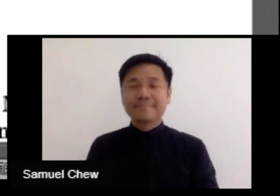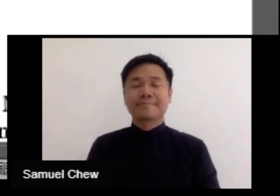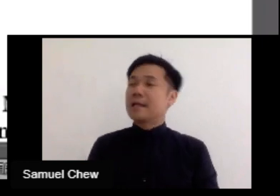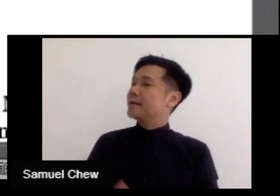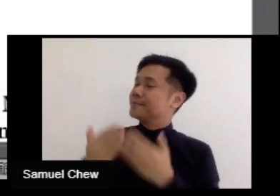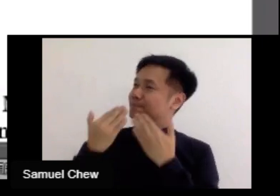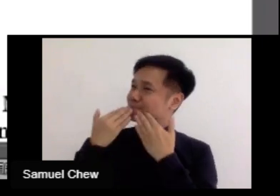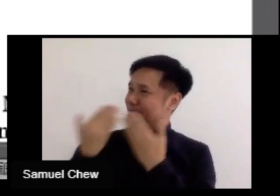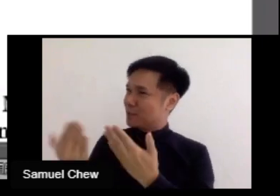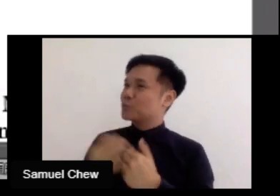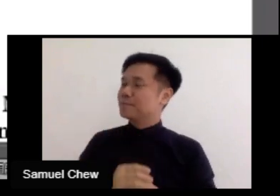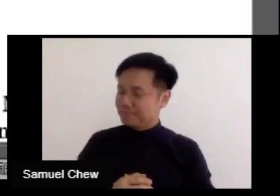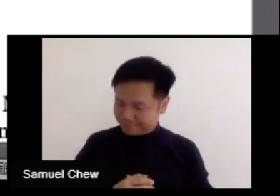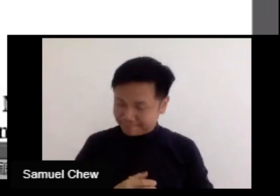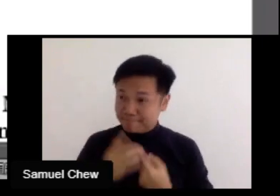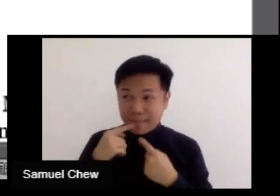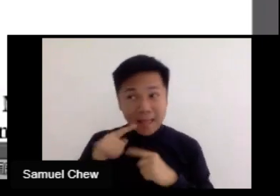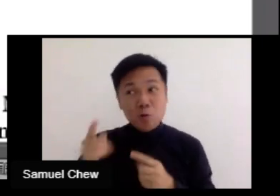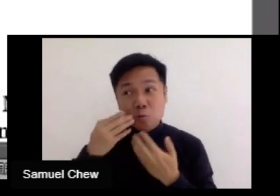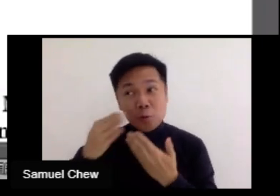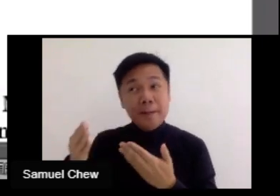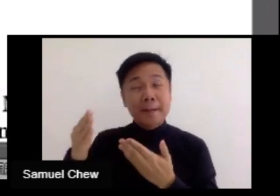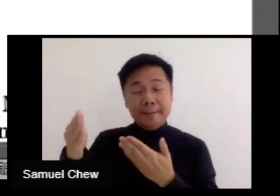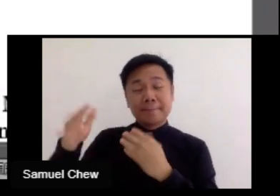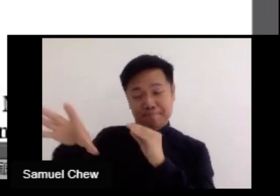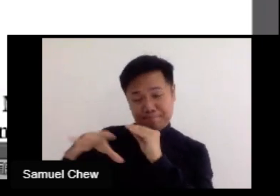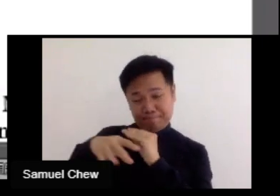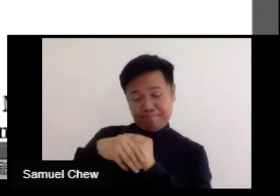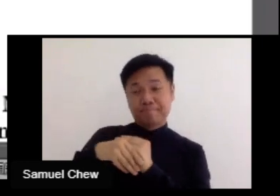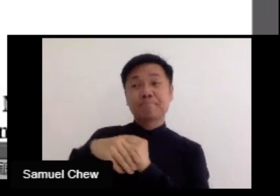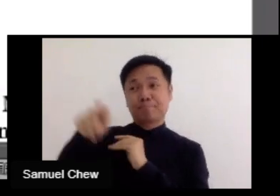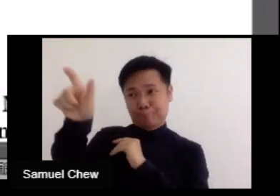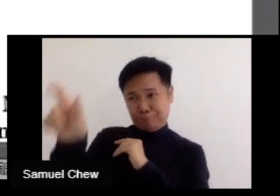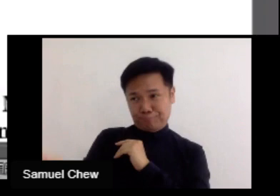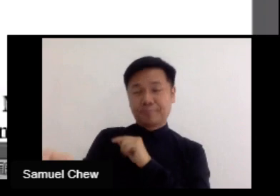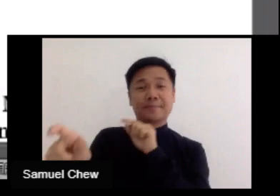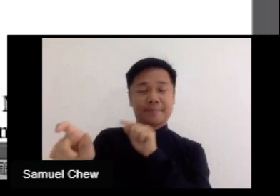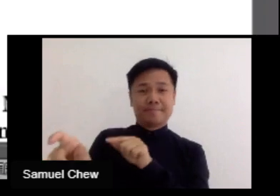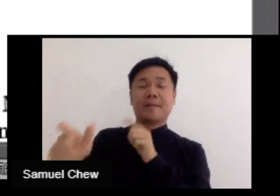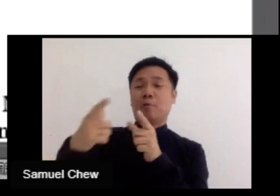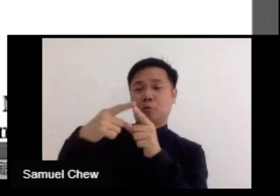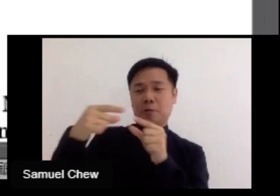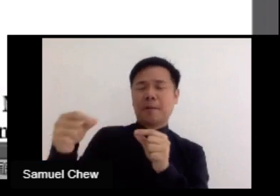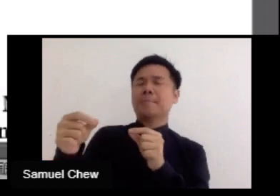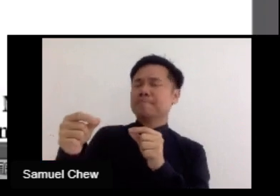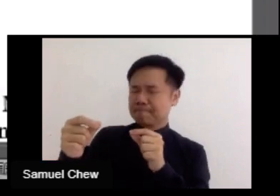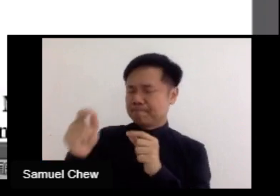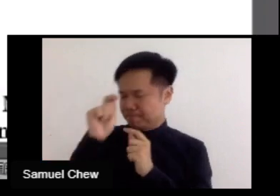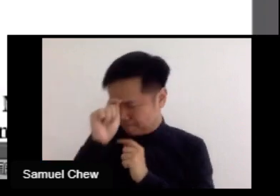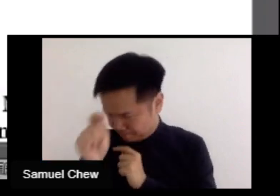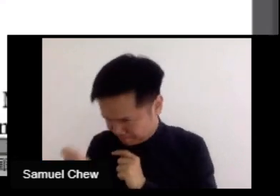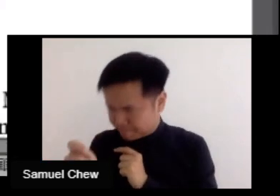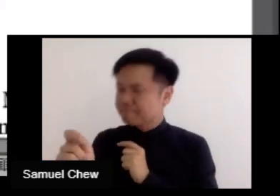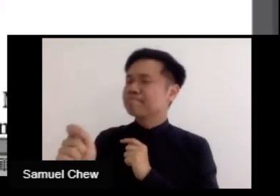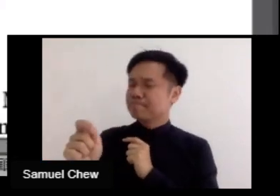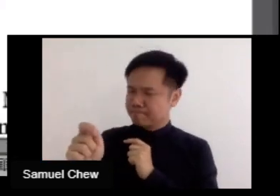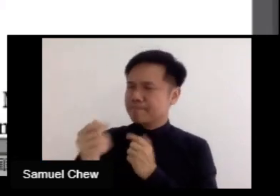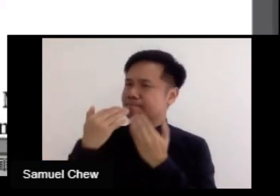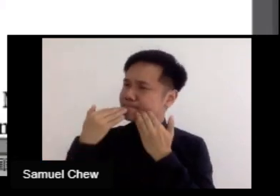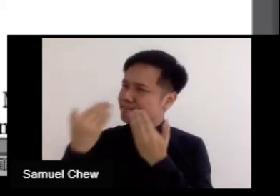this valuable comment coming from the distinguished delegation of Japan. I would invite